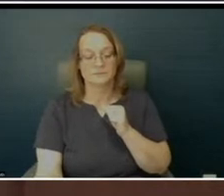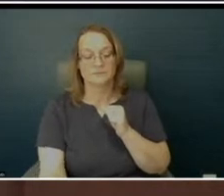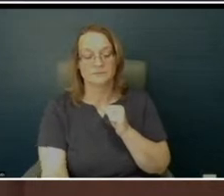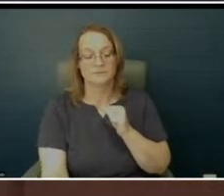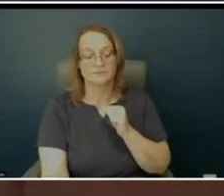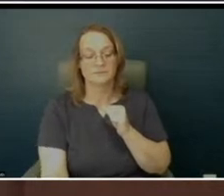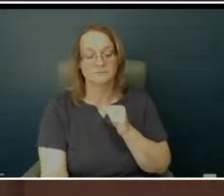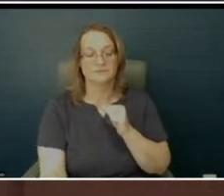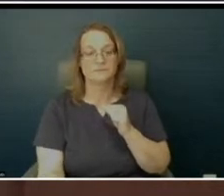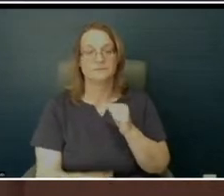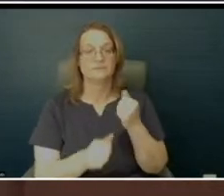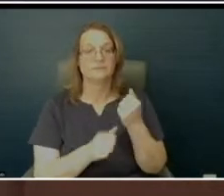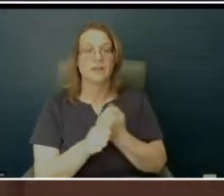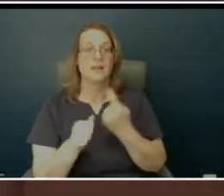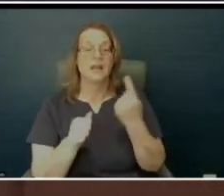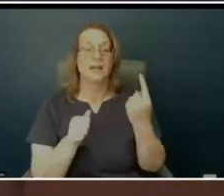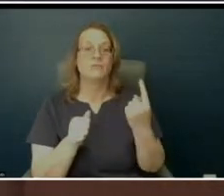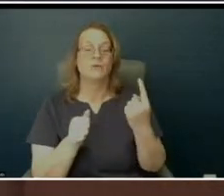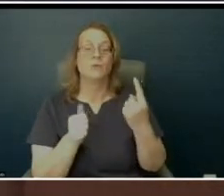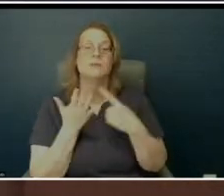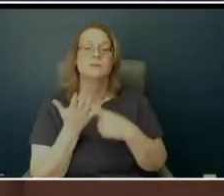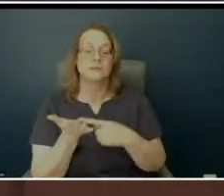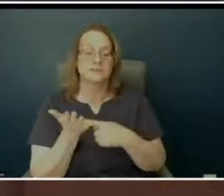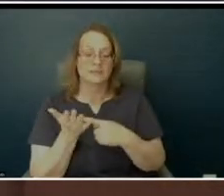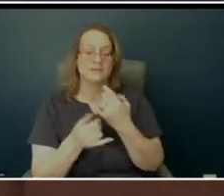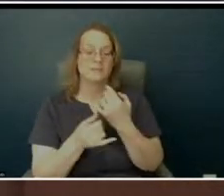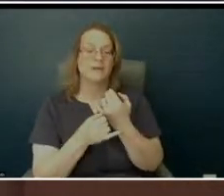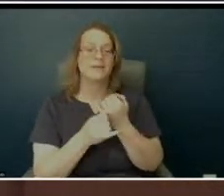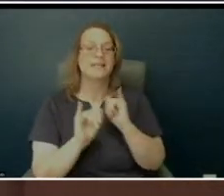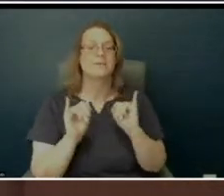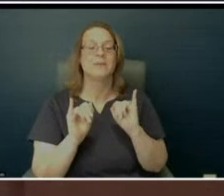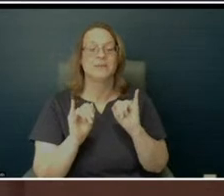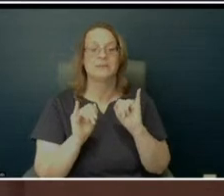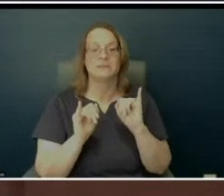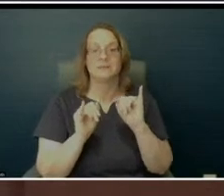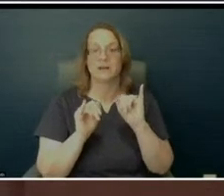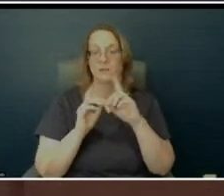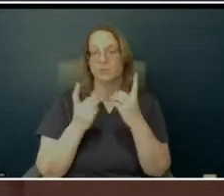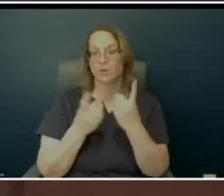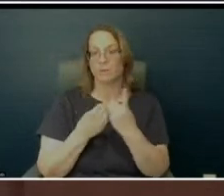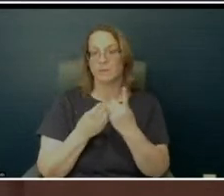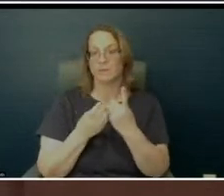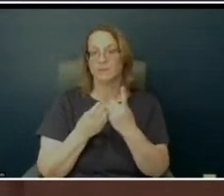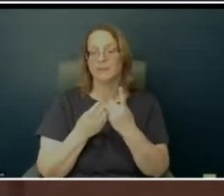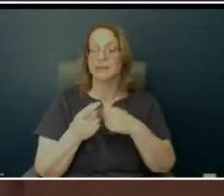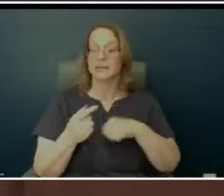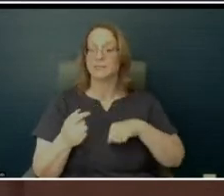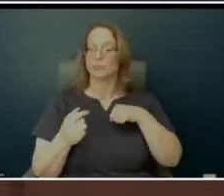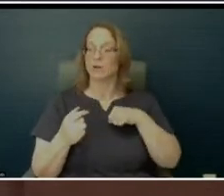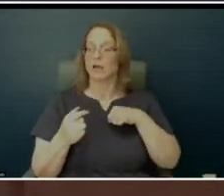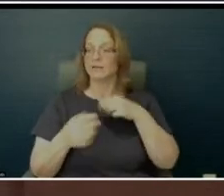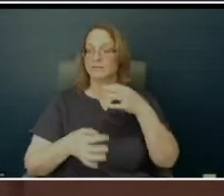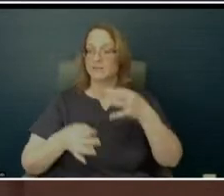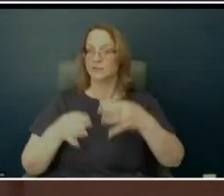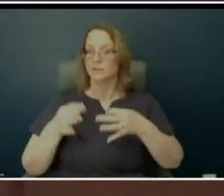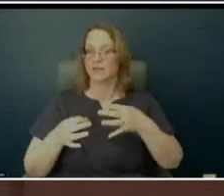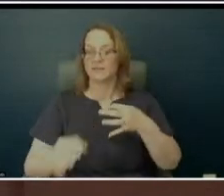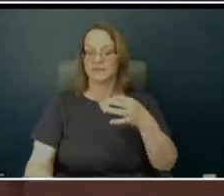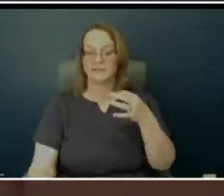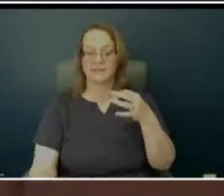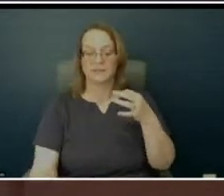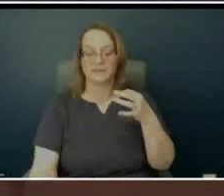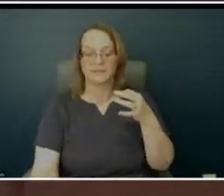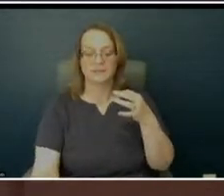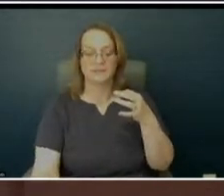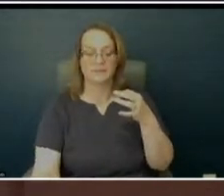the independence of the department. It's a point of pride at Justice to apply the law without the president's political self-interest